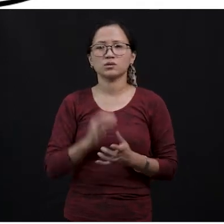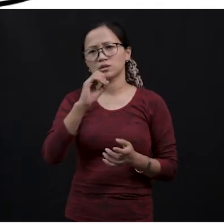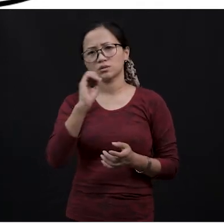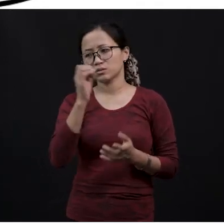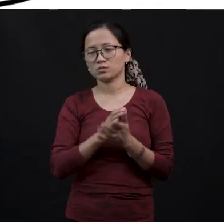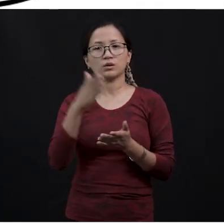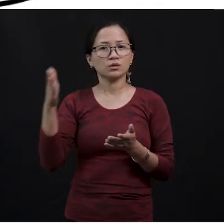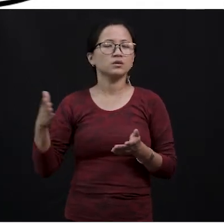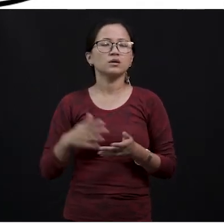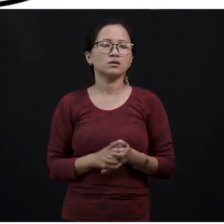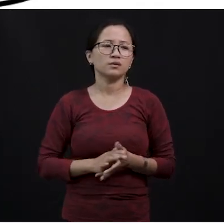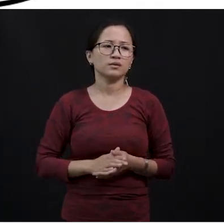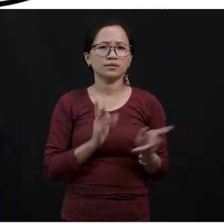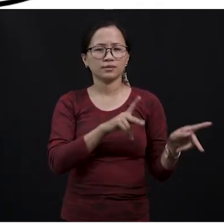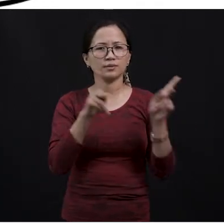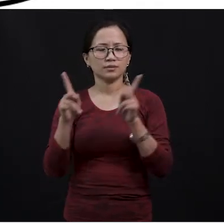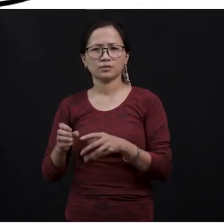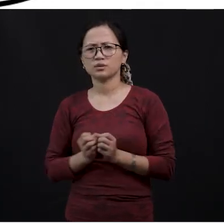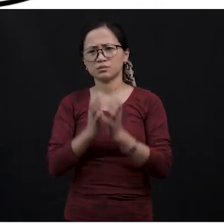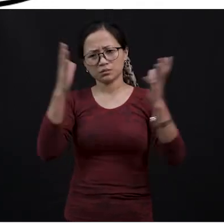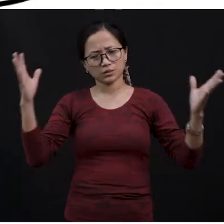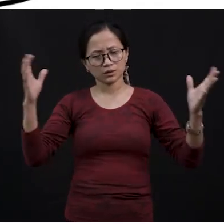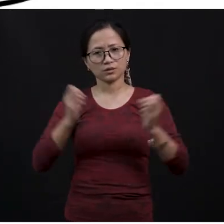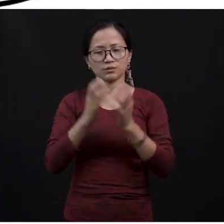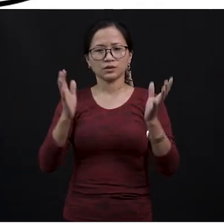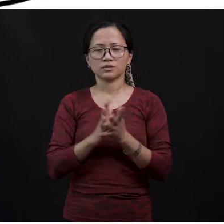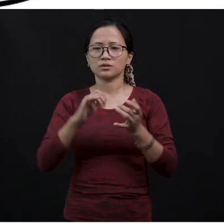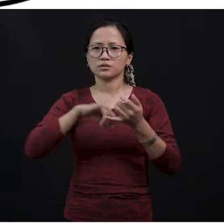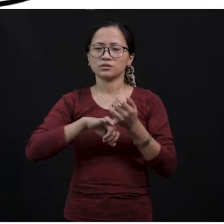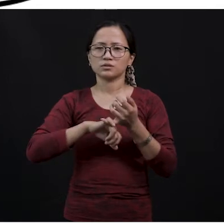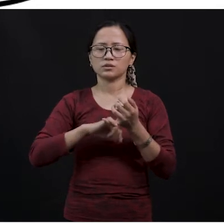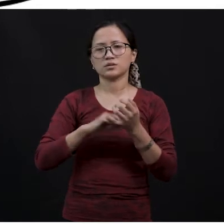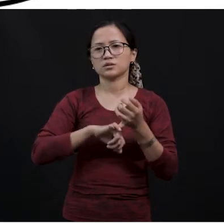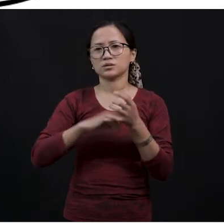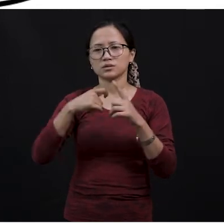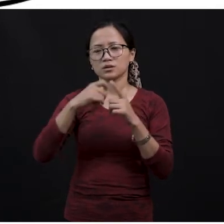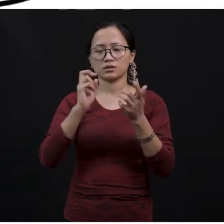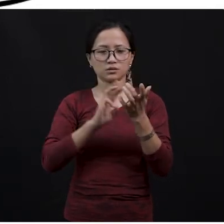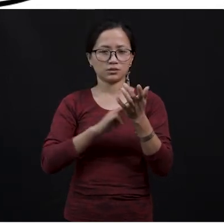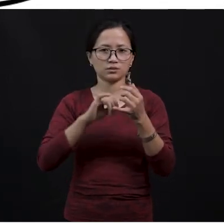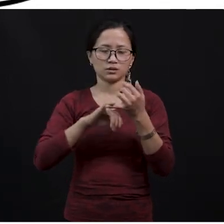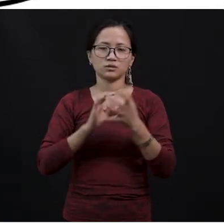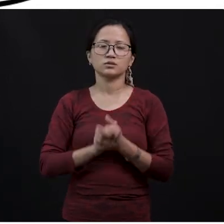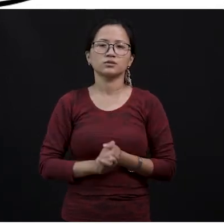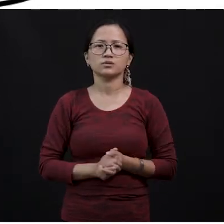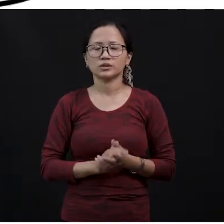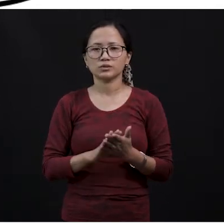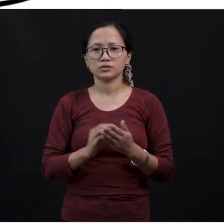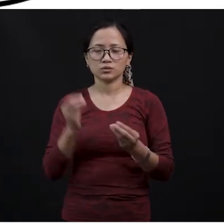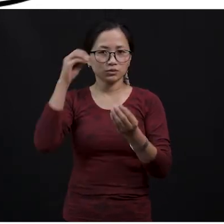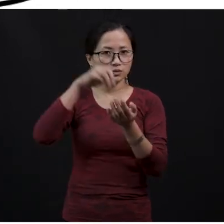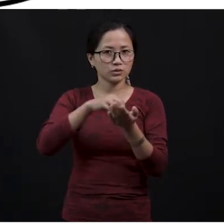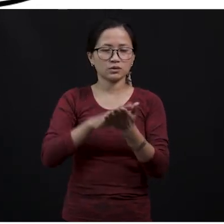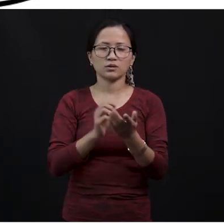opposites. So why? Because he plans many schemes, but he wants to implement all